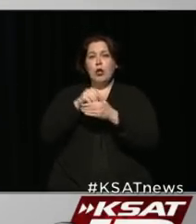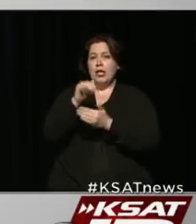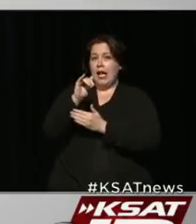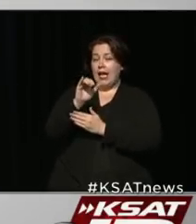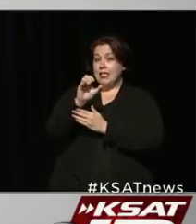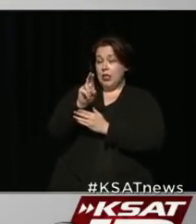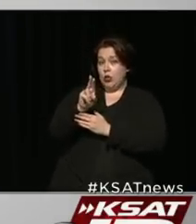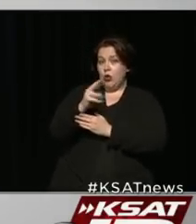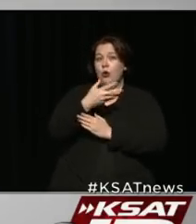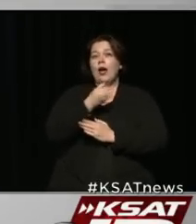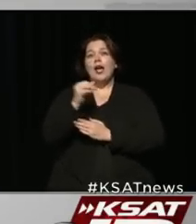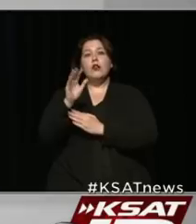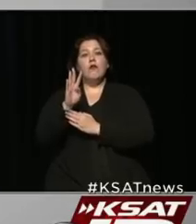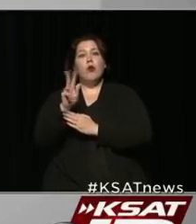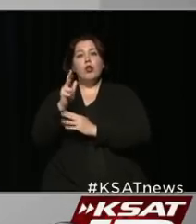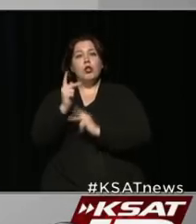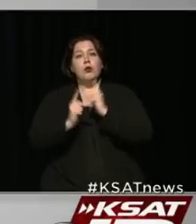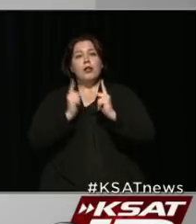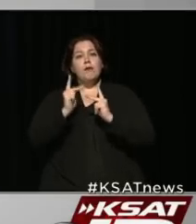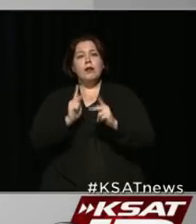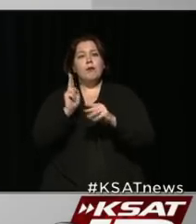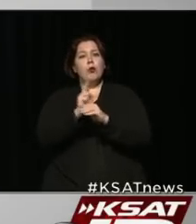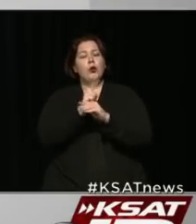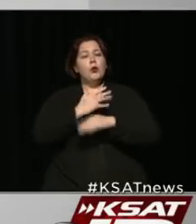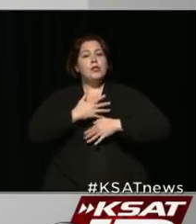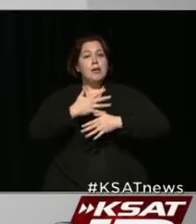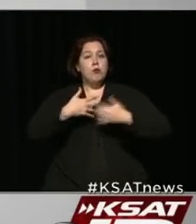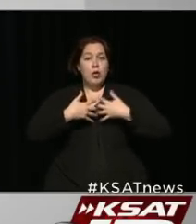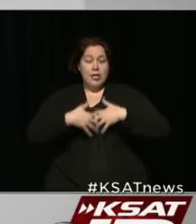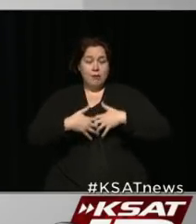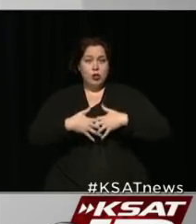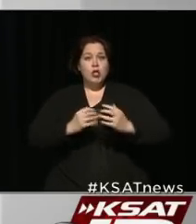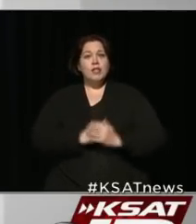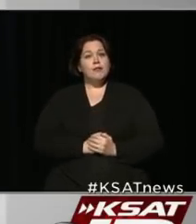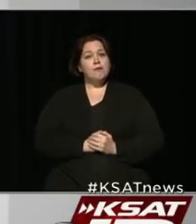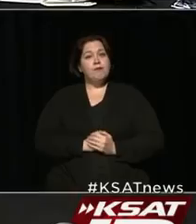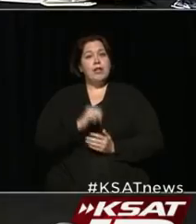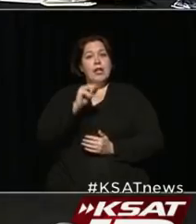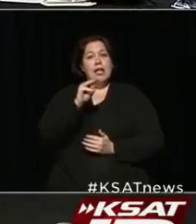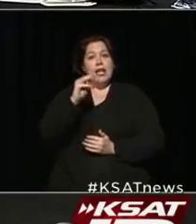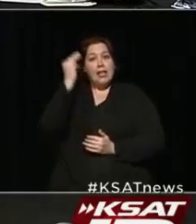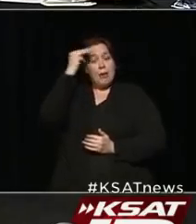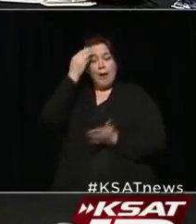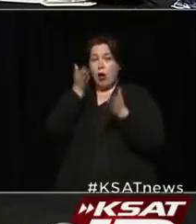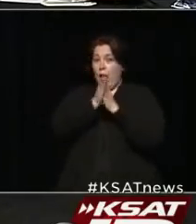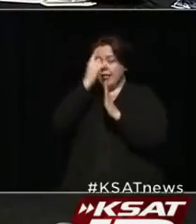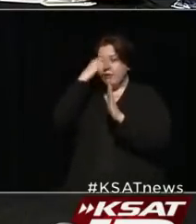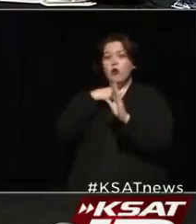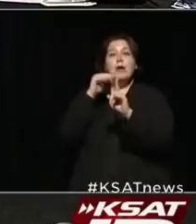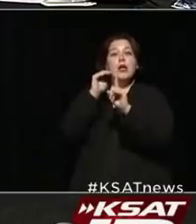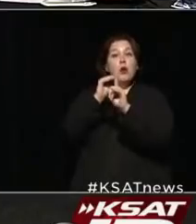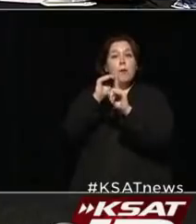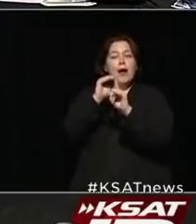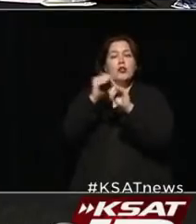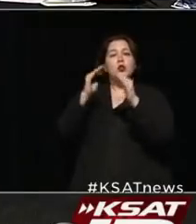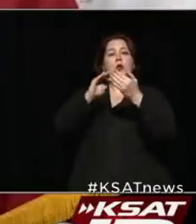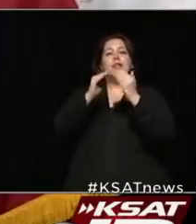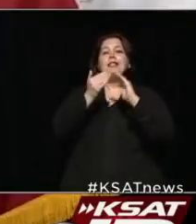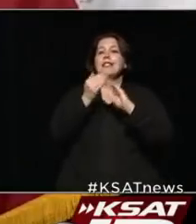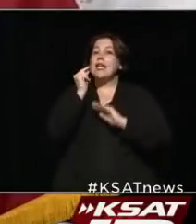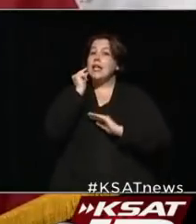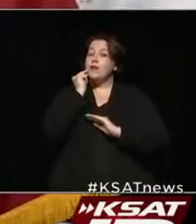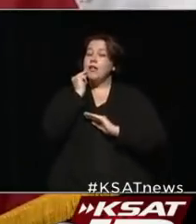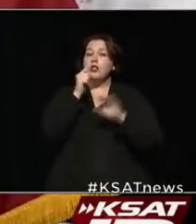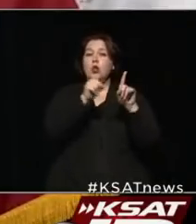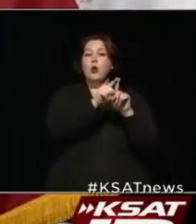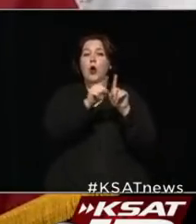and 43 patients on ventilators. The mayor asked me to remind you that the city of San Antonio,